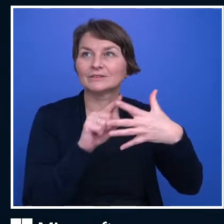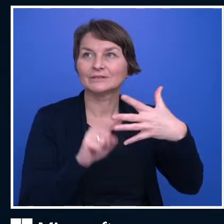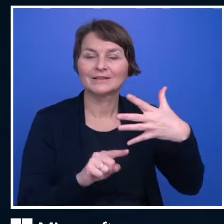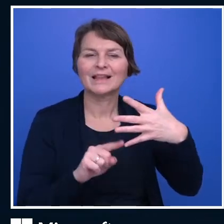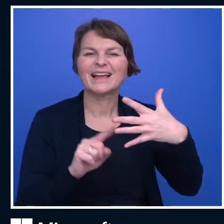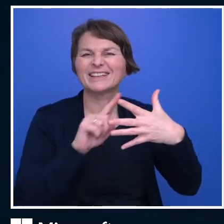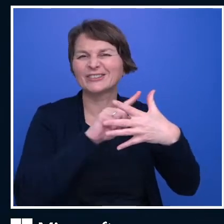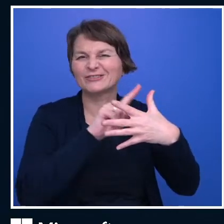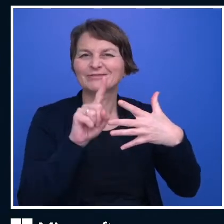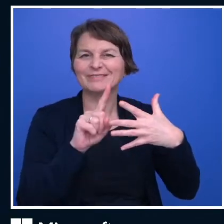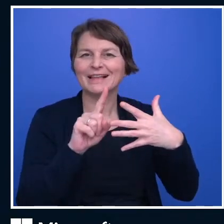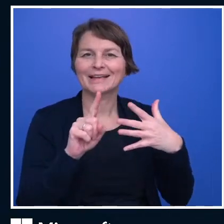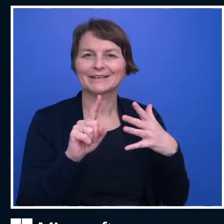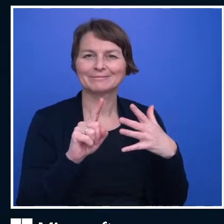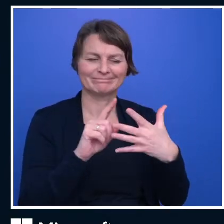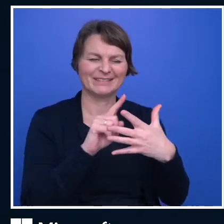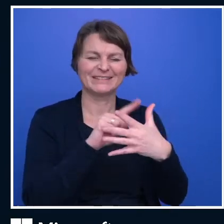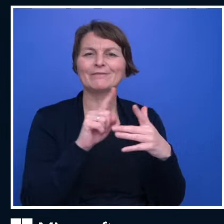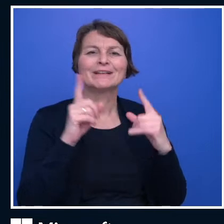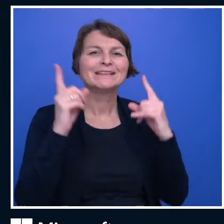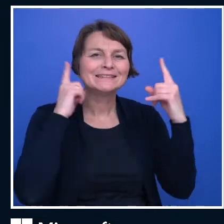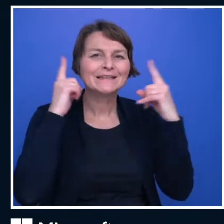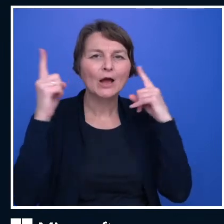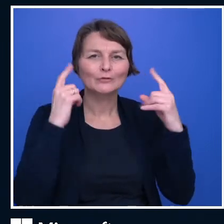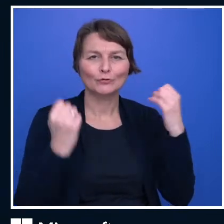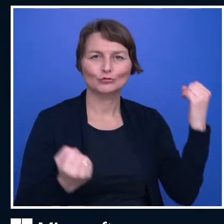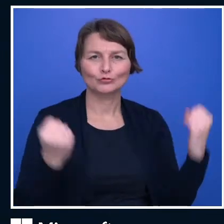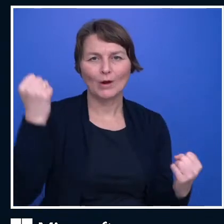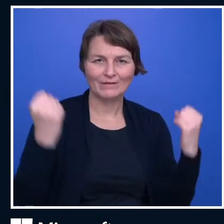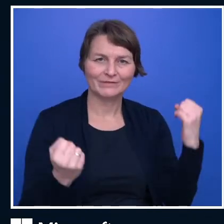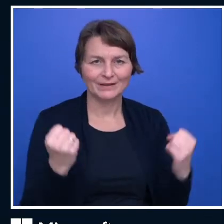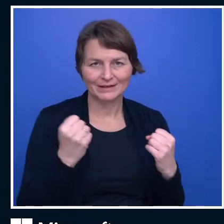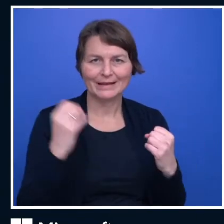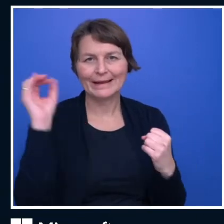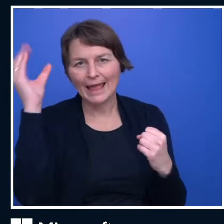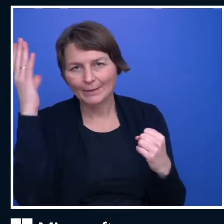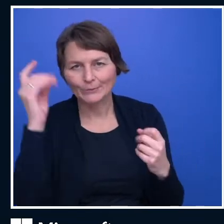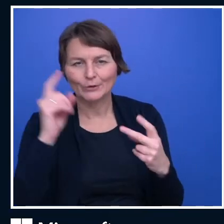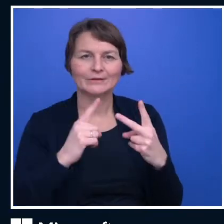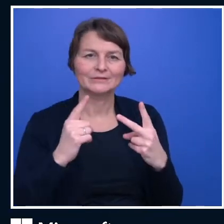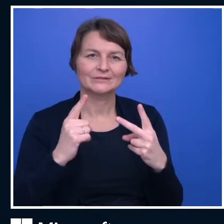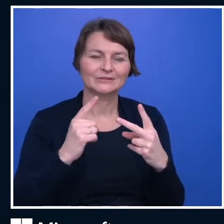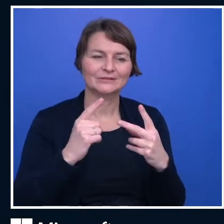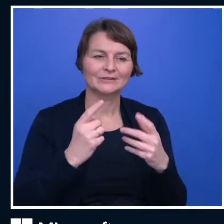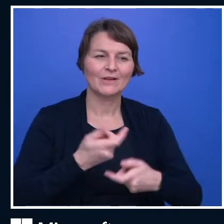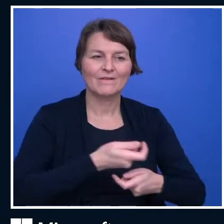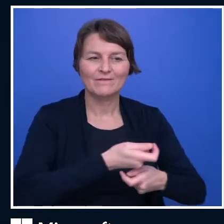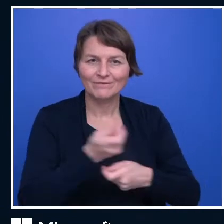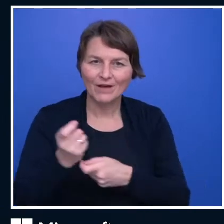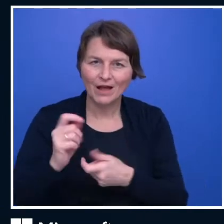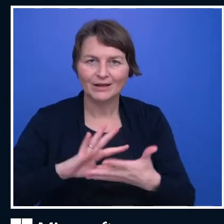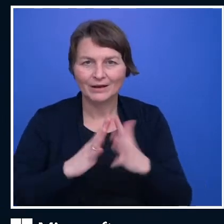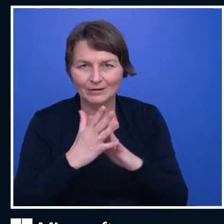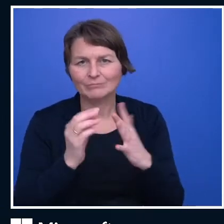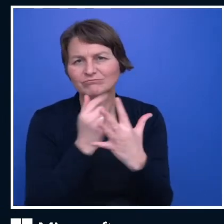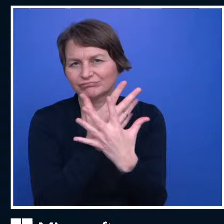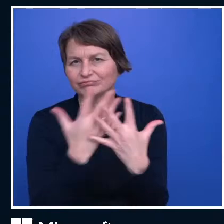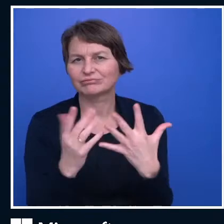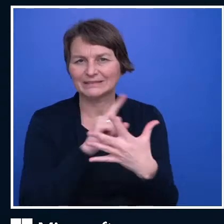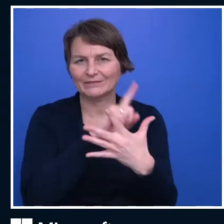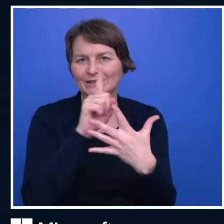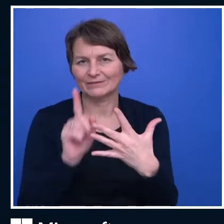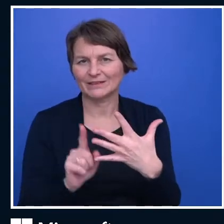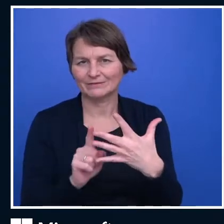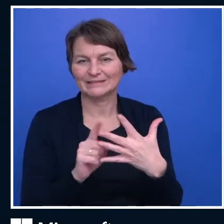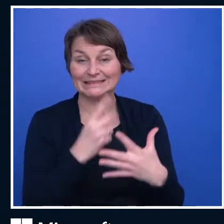I'm sorry, there are just 4 classes. So let's just quickly see how this